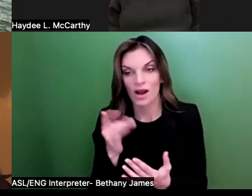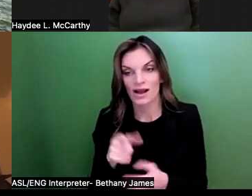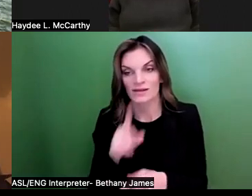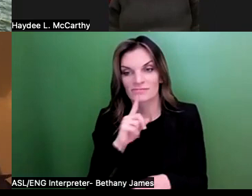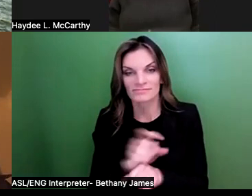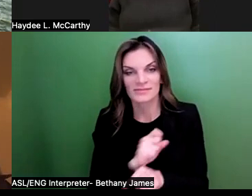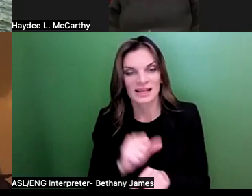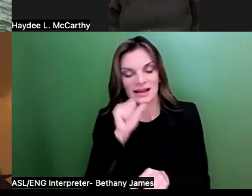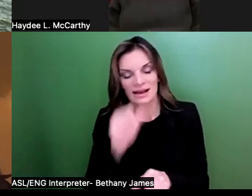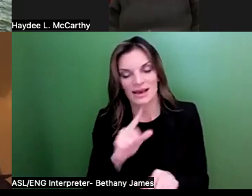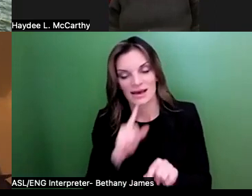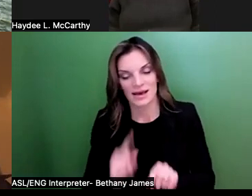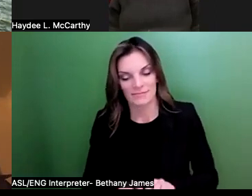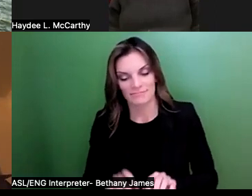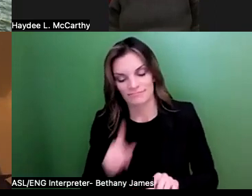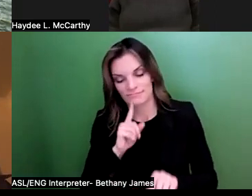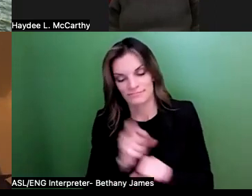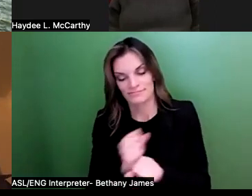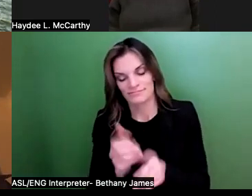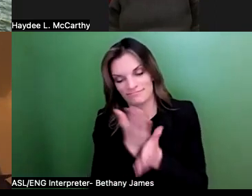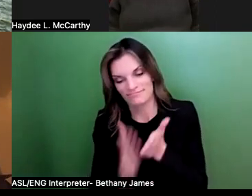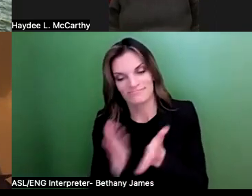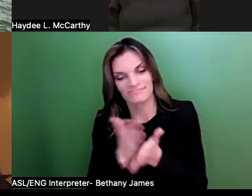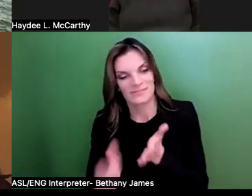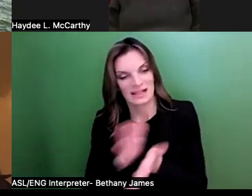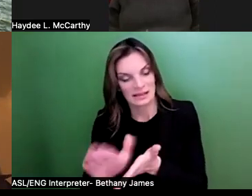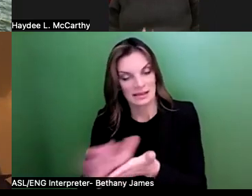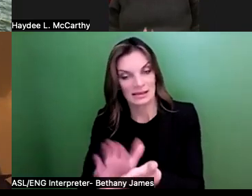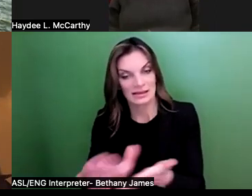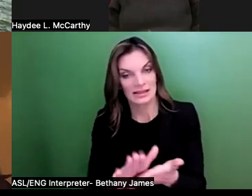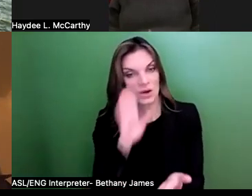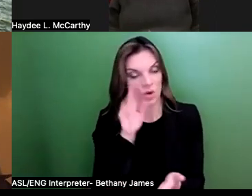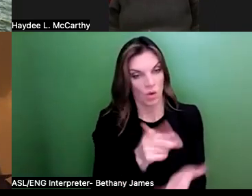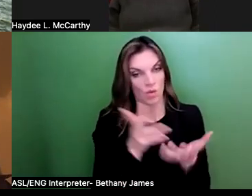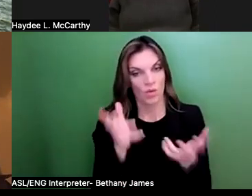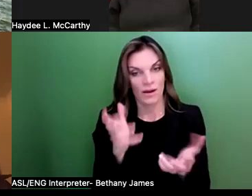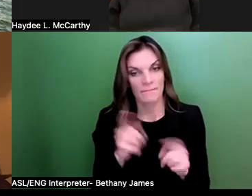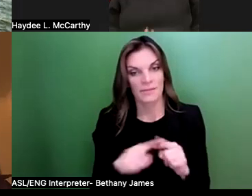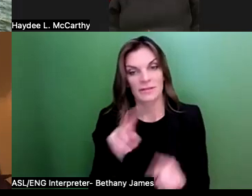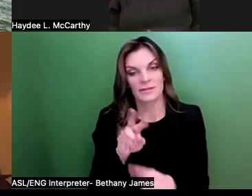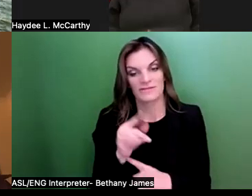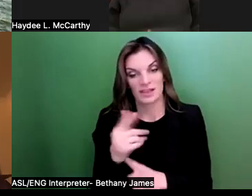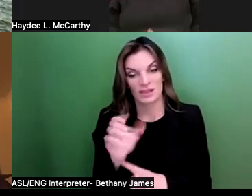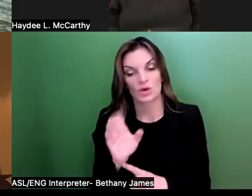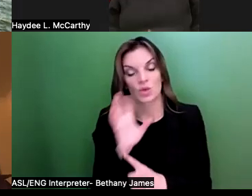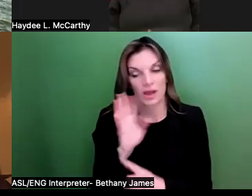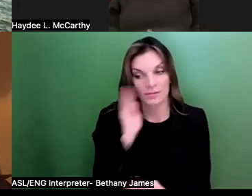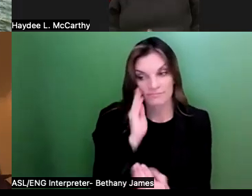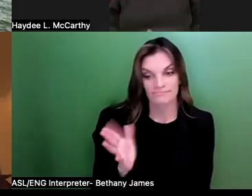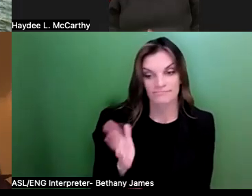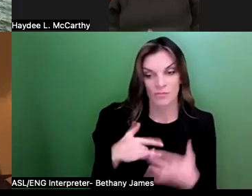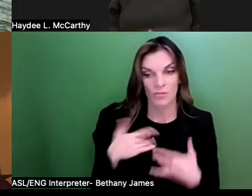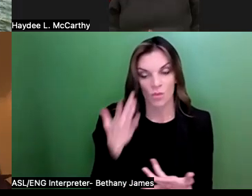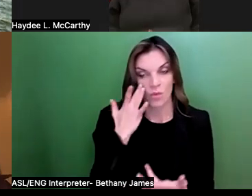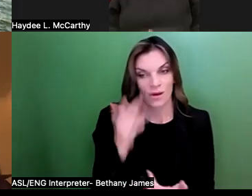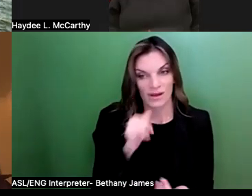take place in certain areas of the marina that had been requested, and that the village was going to get back to them with responses to